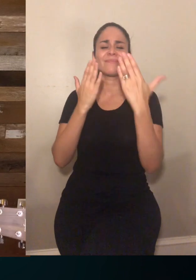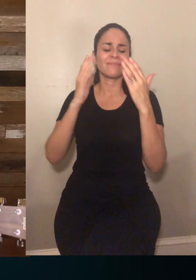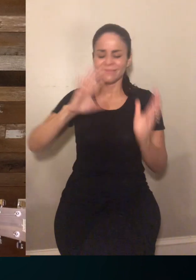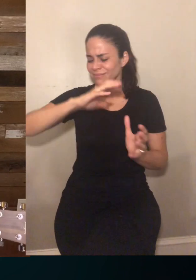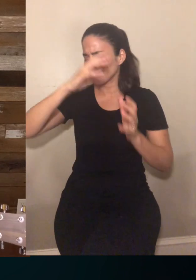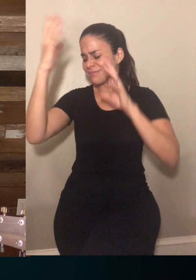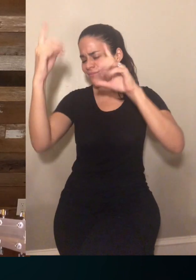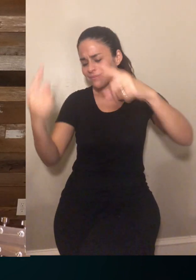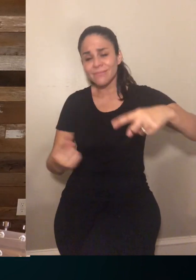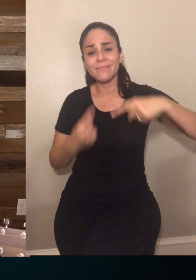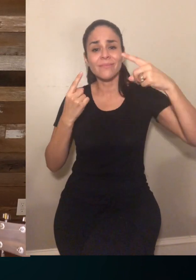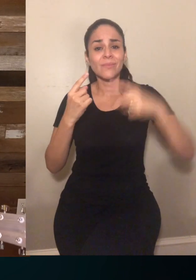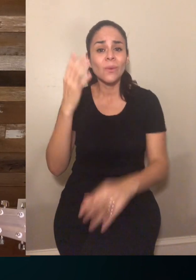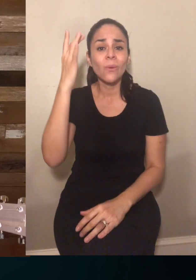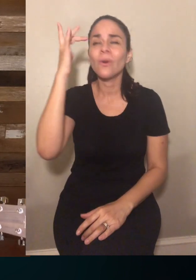you remain in control.